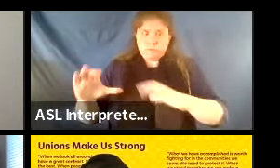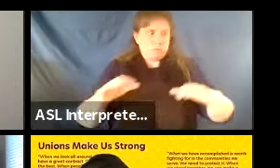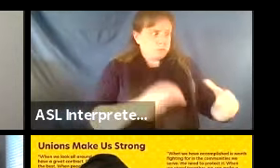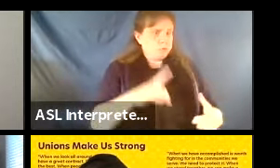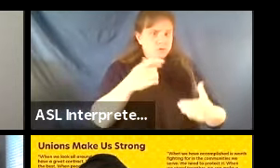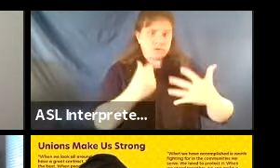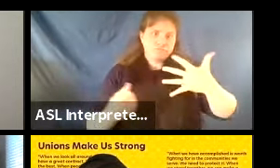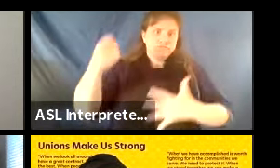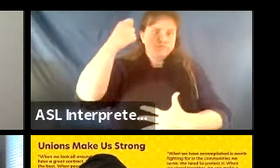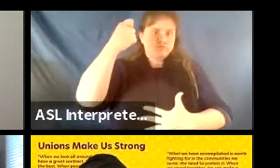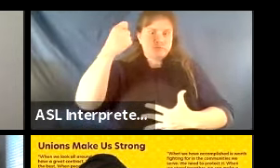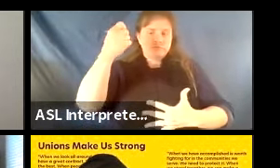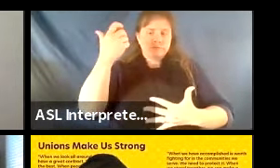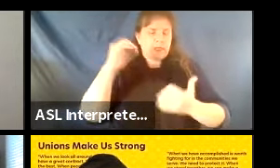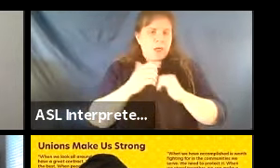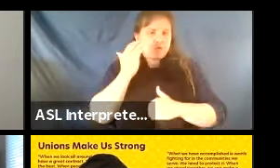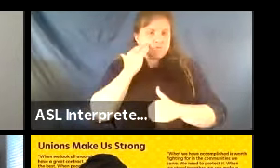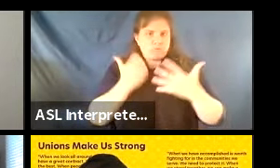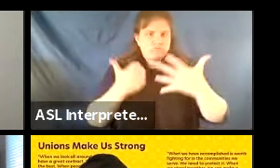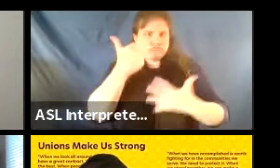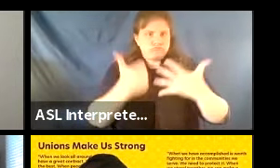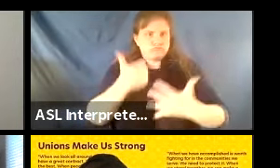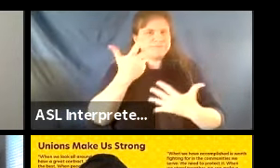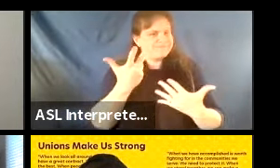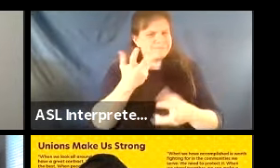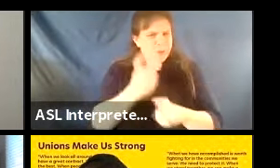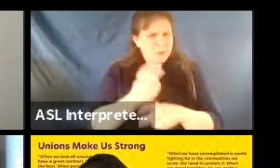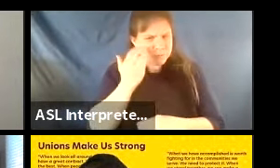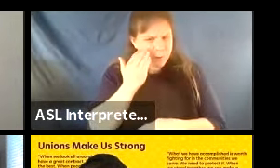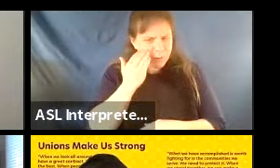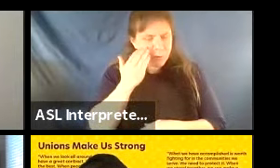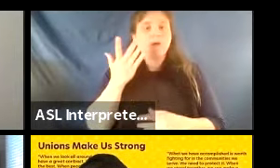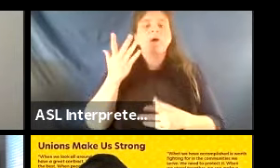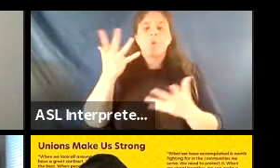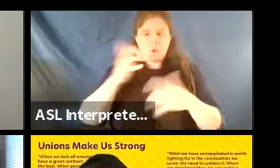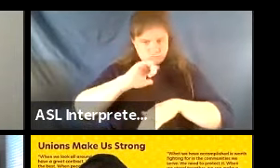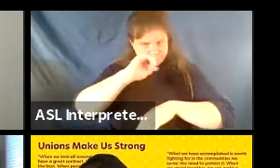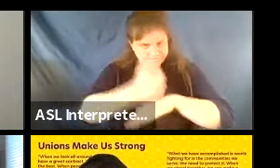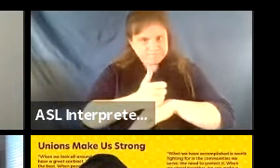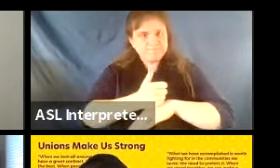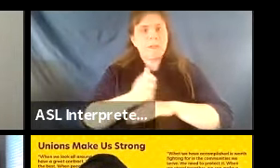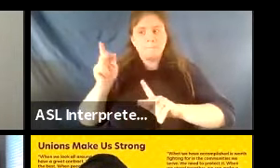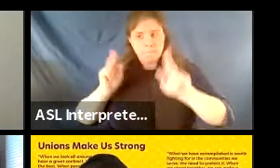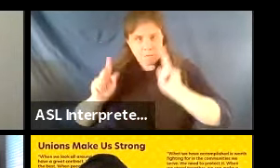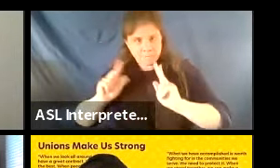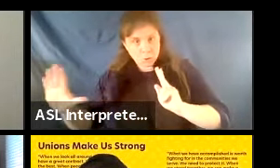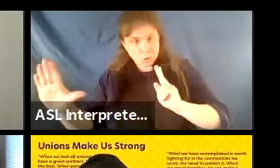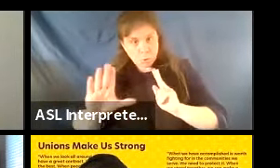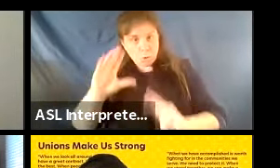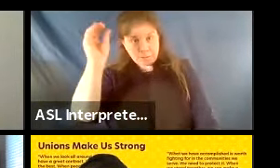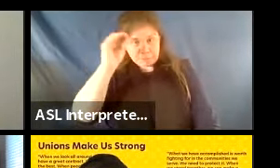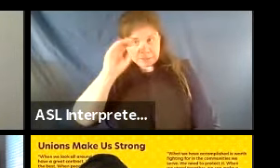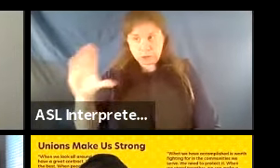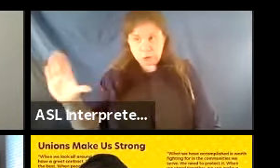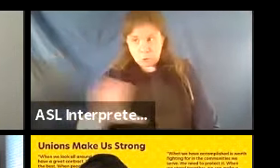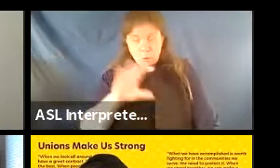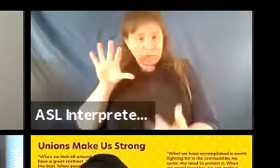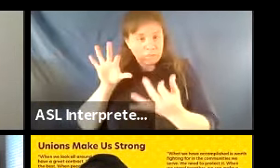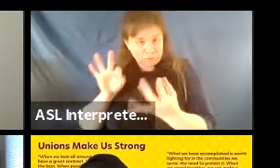a framework in which public and community voice could be heard and incorporated in